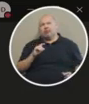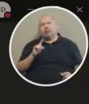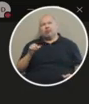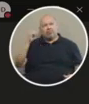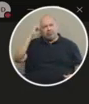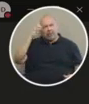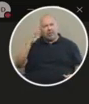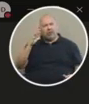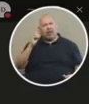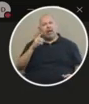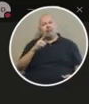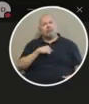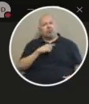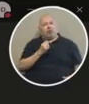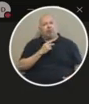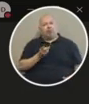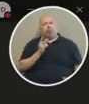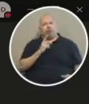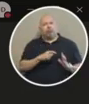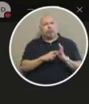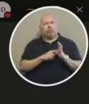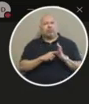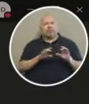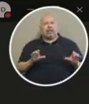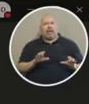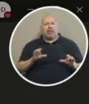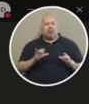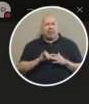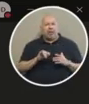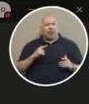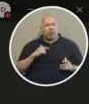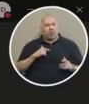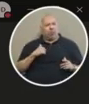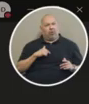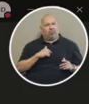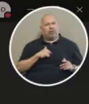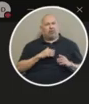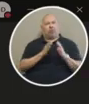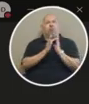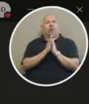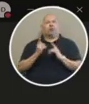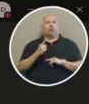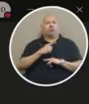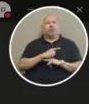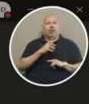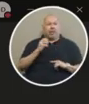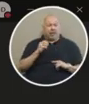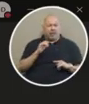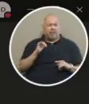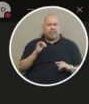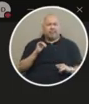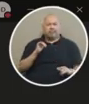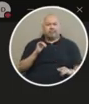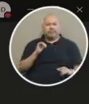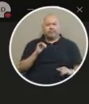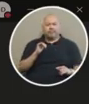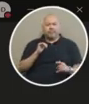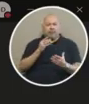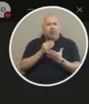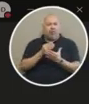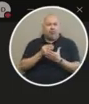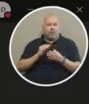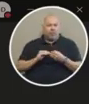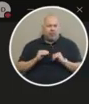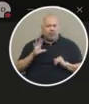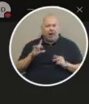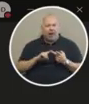there. So there's 2 requested actions that were being requested today. The budget resolution item